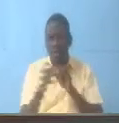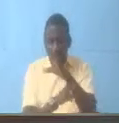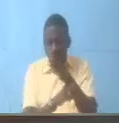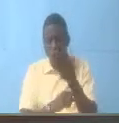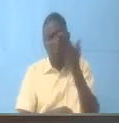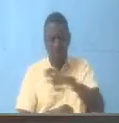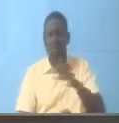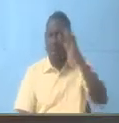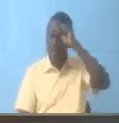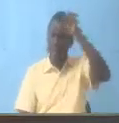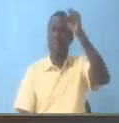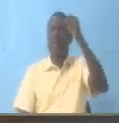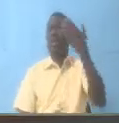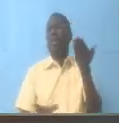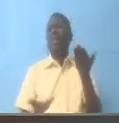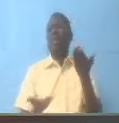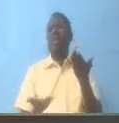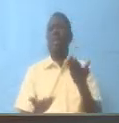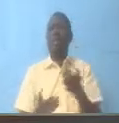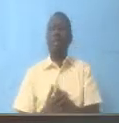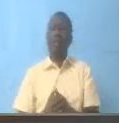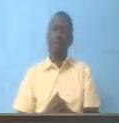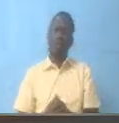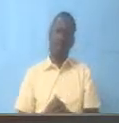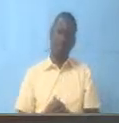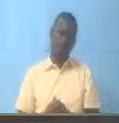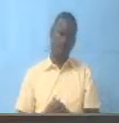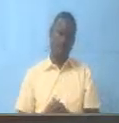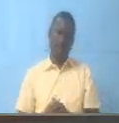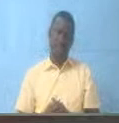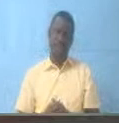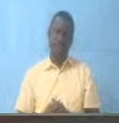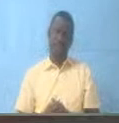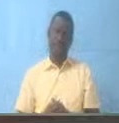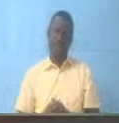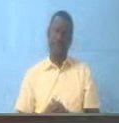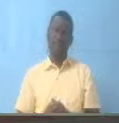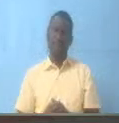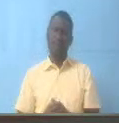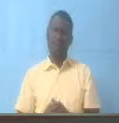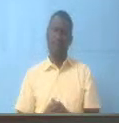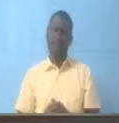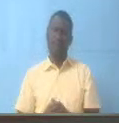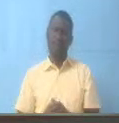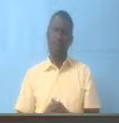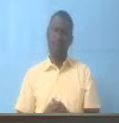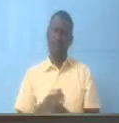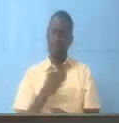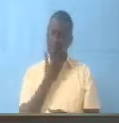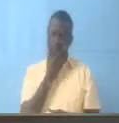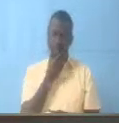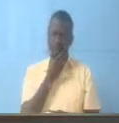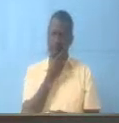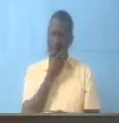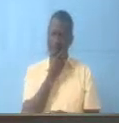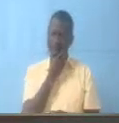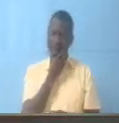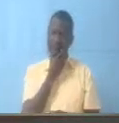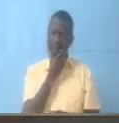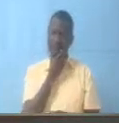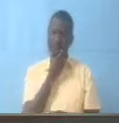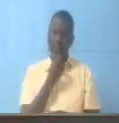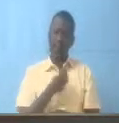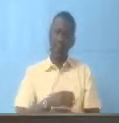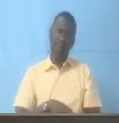President bi waaye ba léegi tamit bëgguleen a joxoñ baaraam ne président bi la waaye xam ngeen ne suñ ne ca kaw la rek président bi la